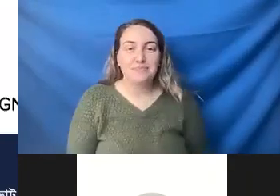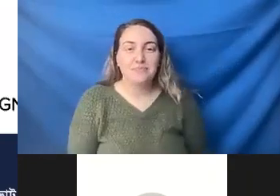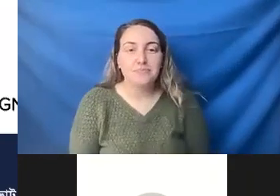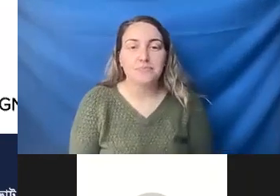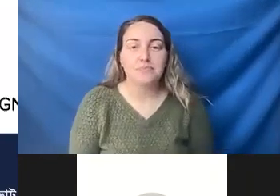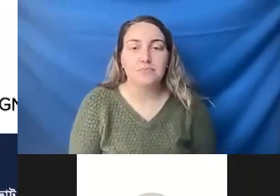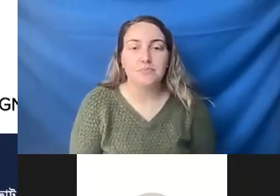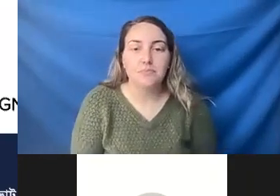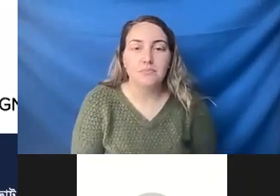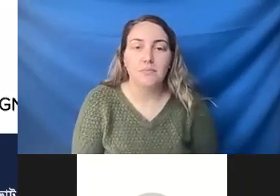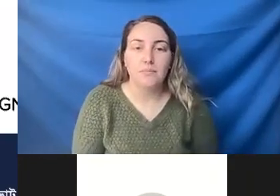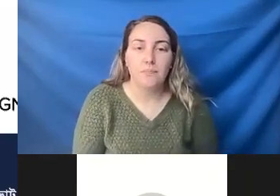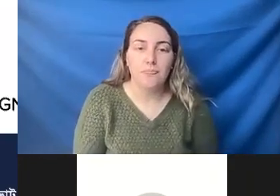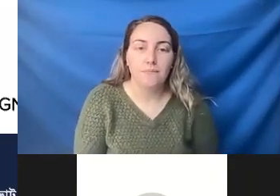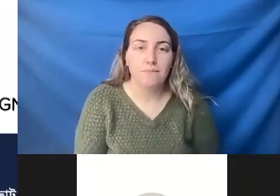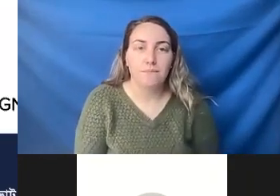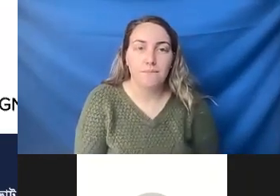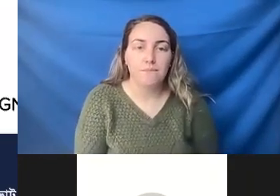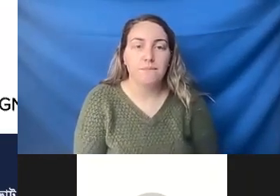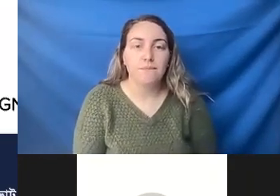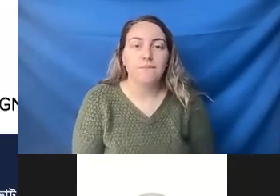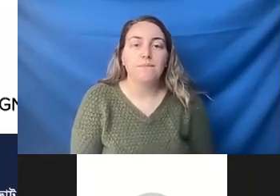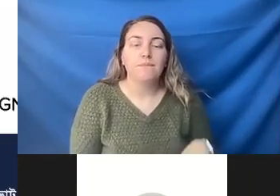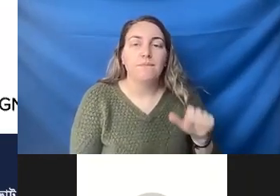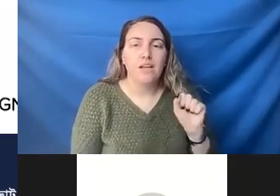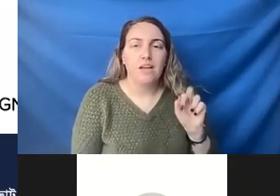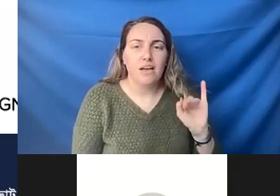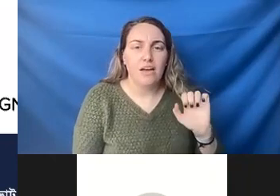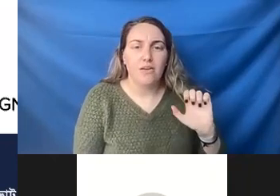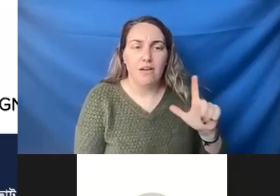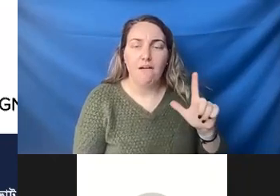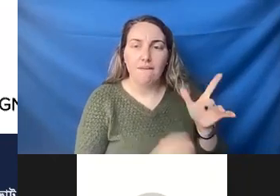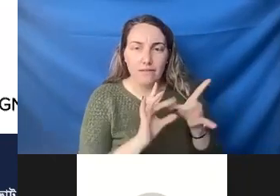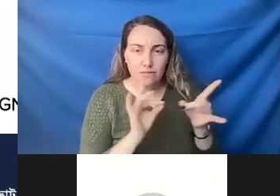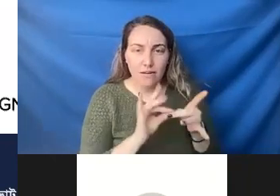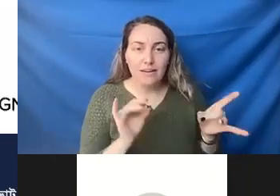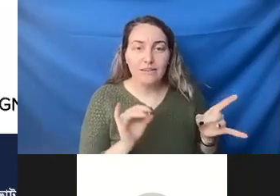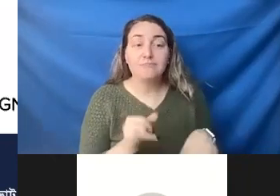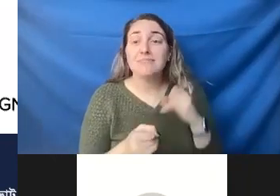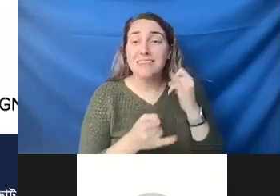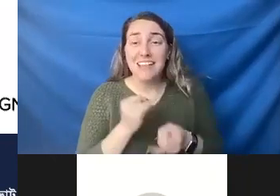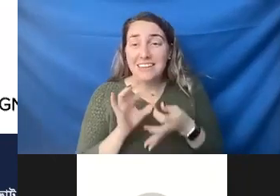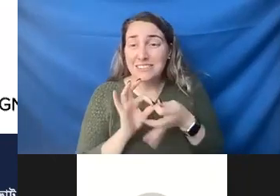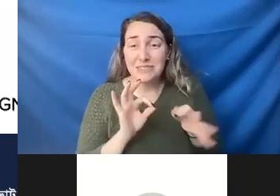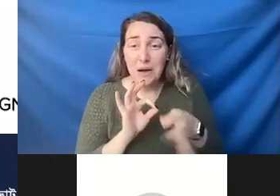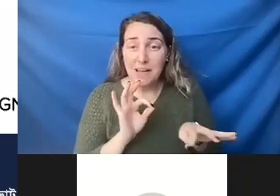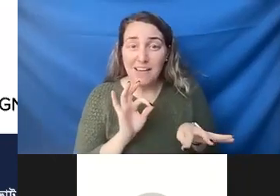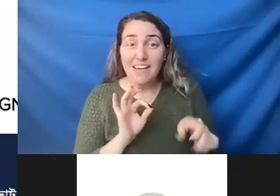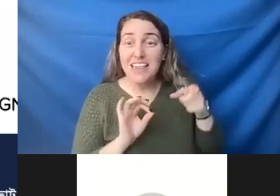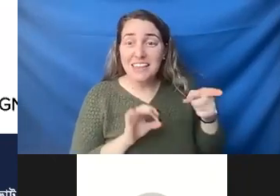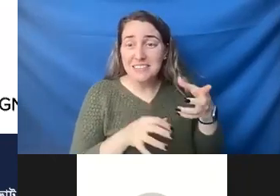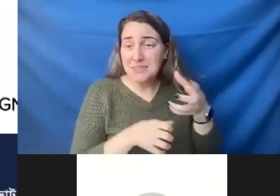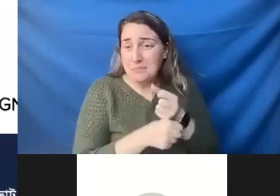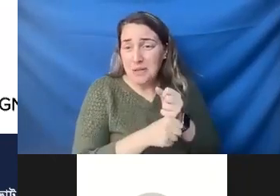So the last thing that I wanted to mention is that this brief